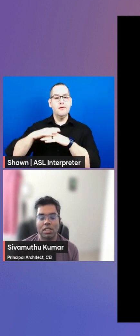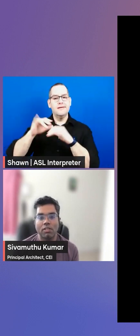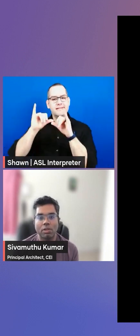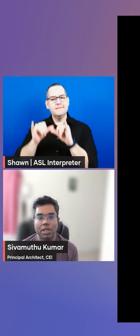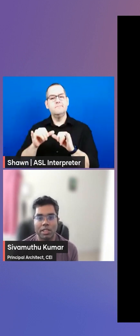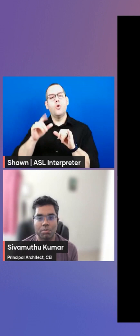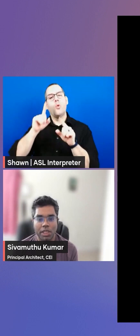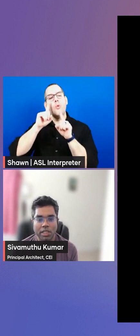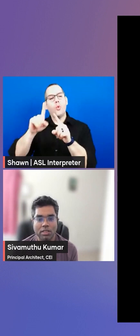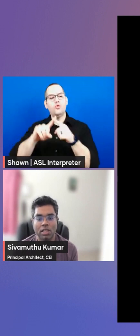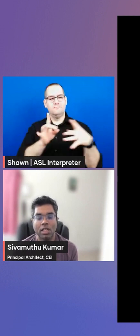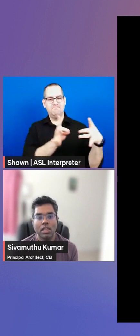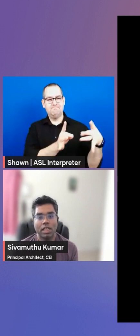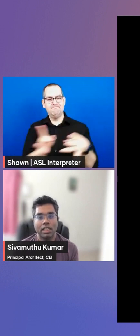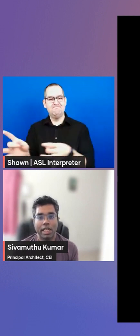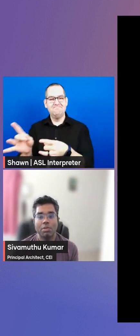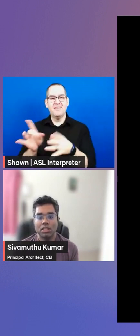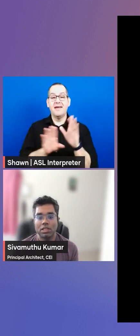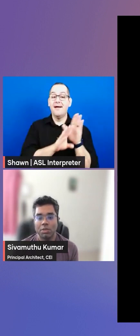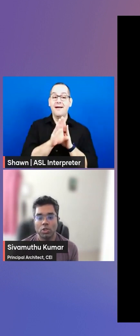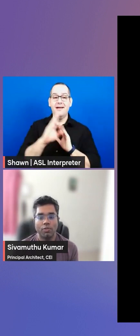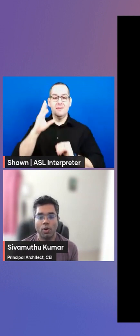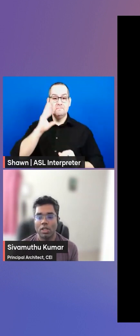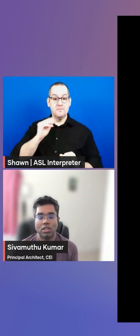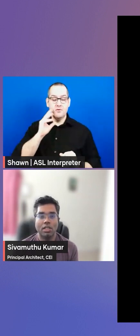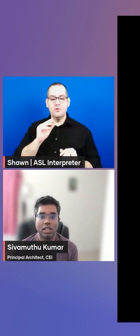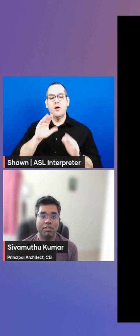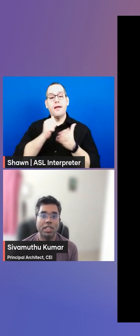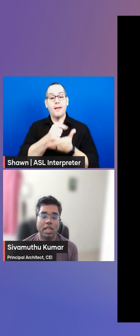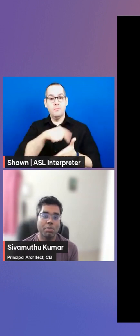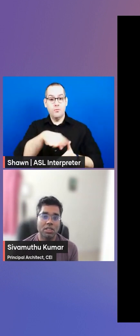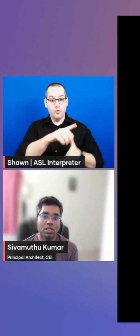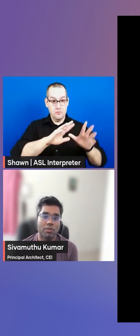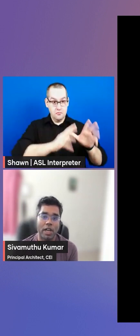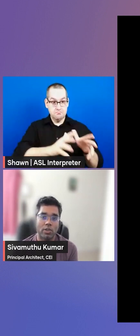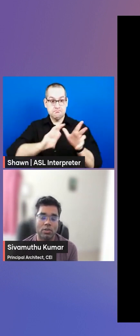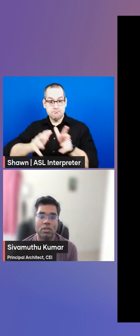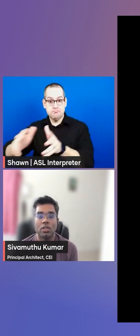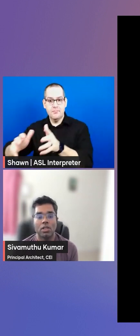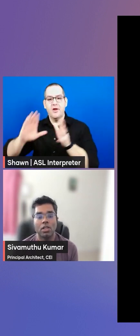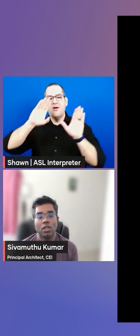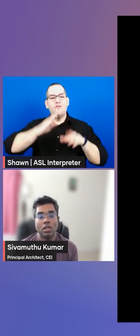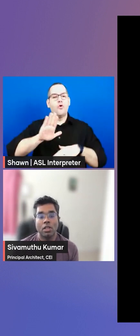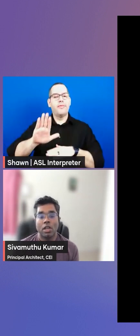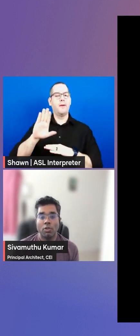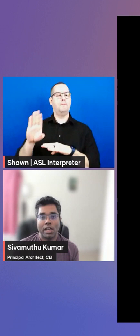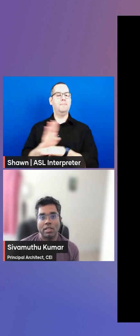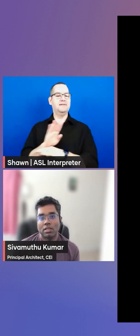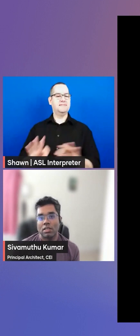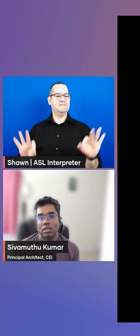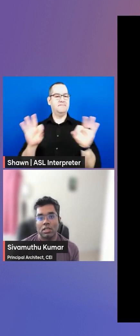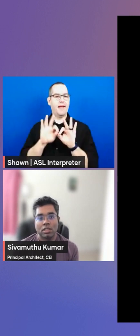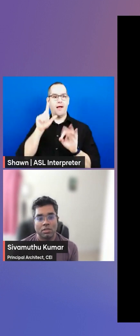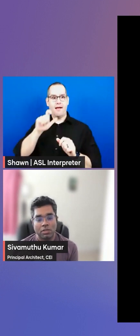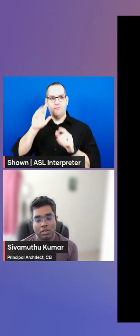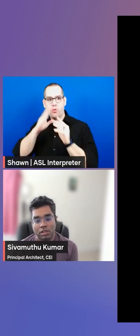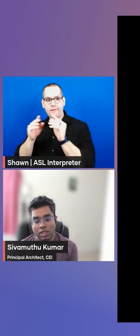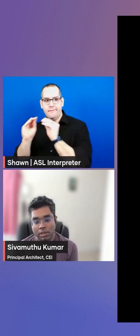and efficient developer experience that enables teams to focus on delivering their business value.